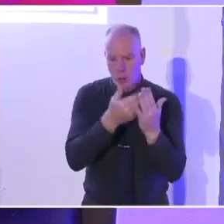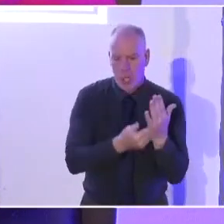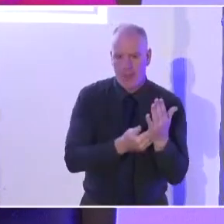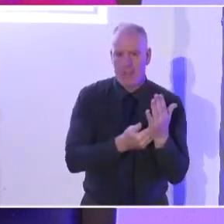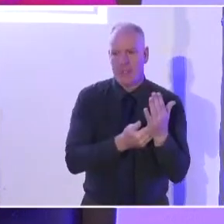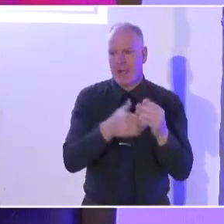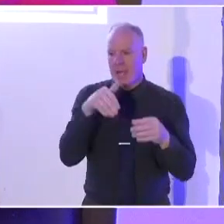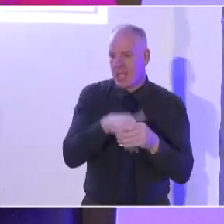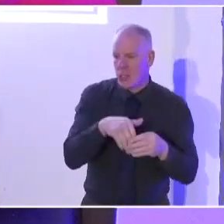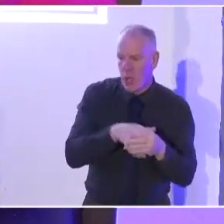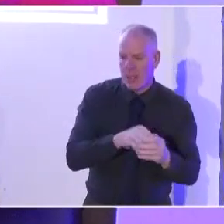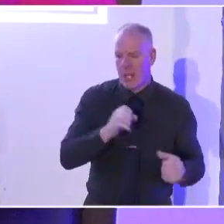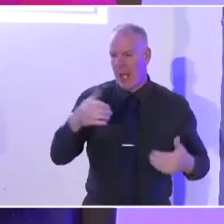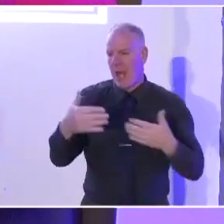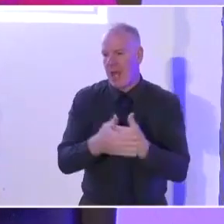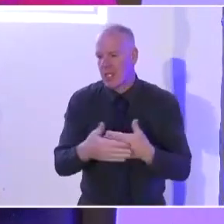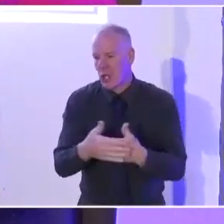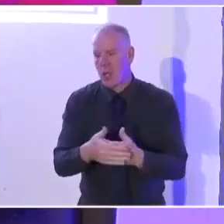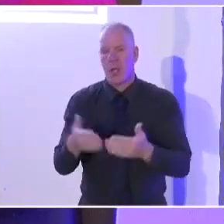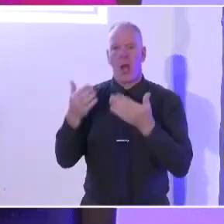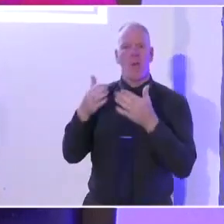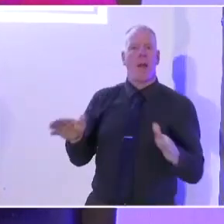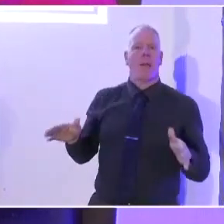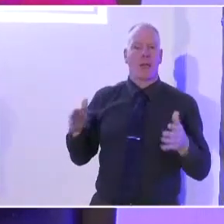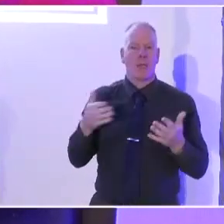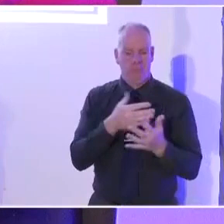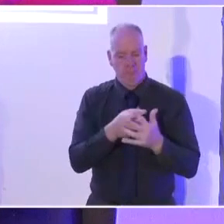they were internal, external, public,